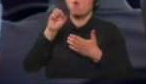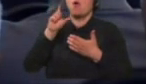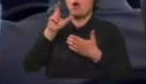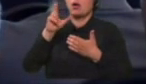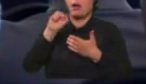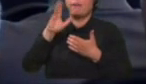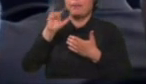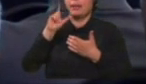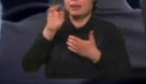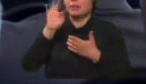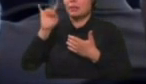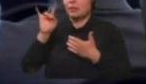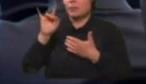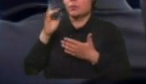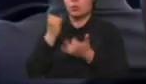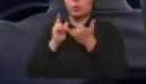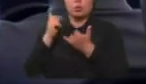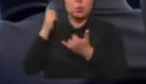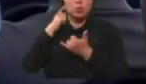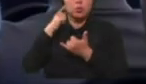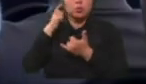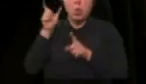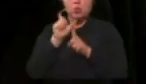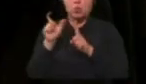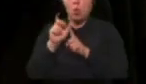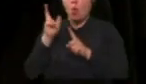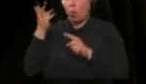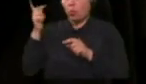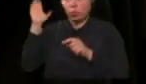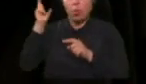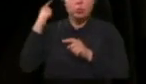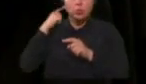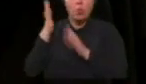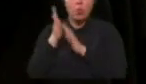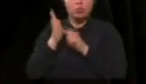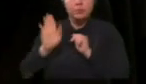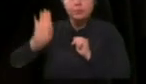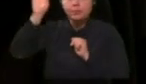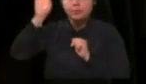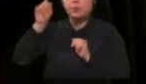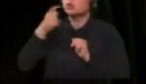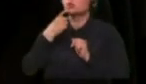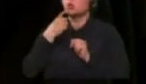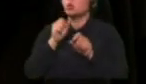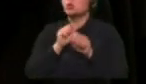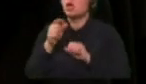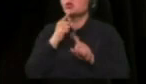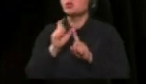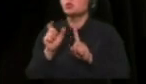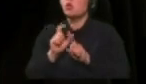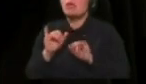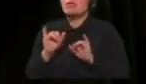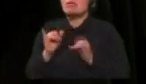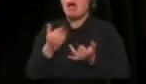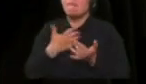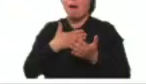Raise your hand if you've heard the term walkability. Okay, so how a community provides quality space and options for people to move by